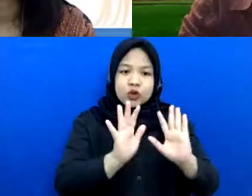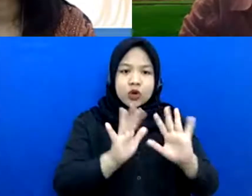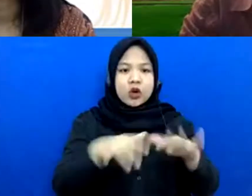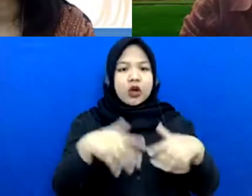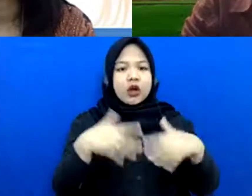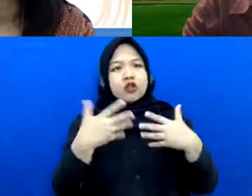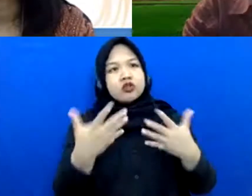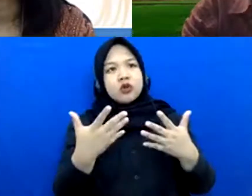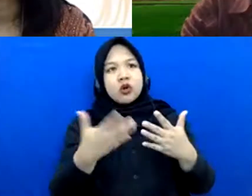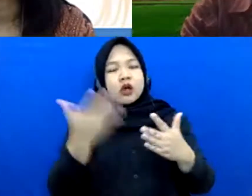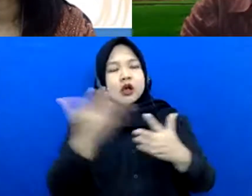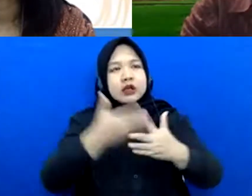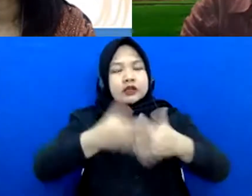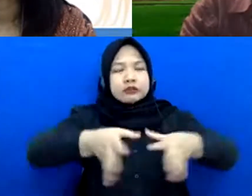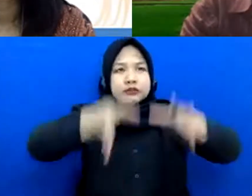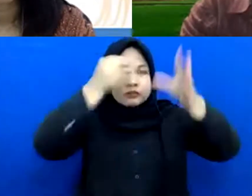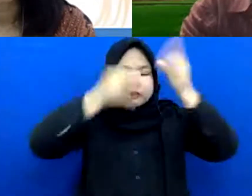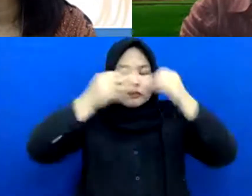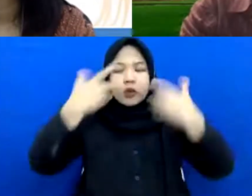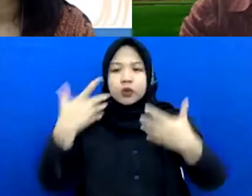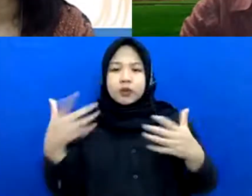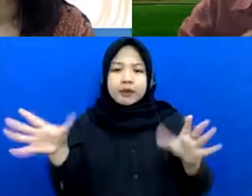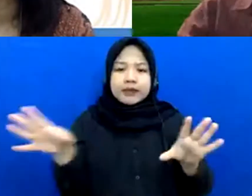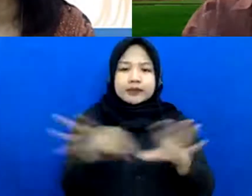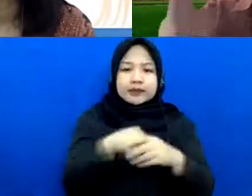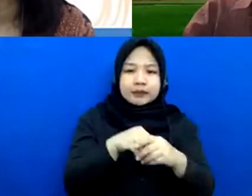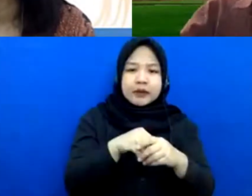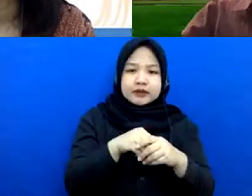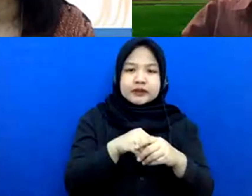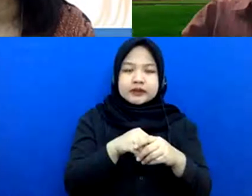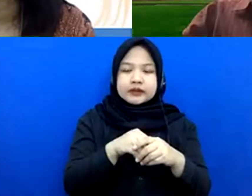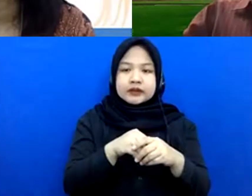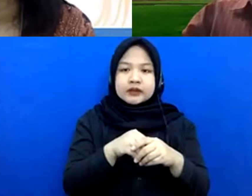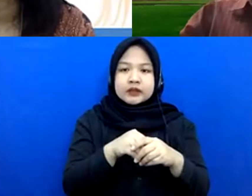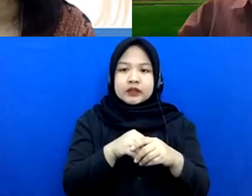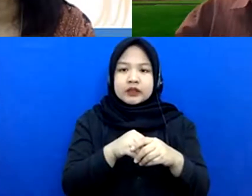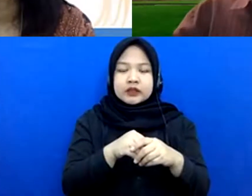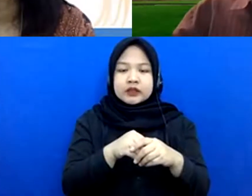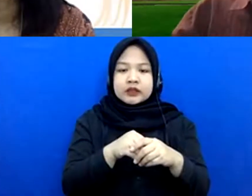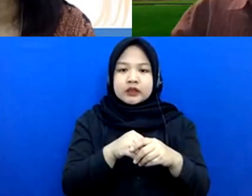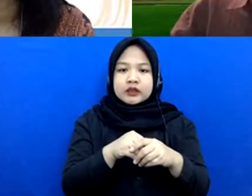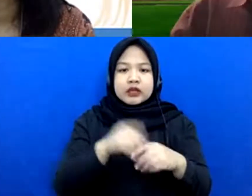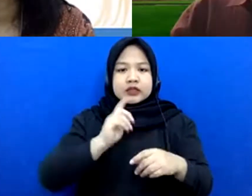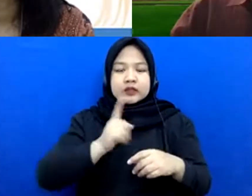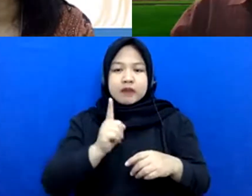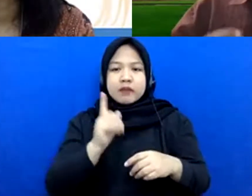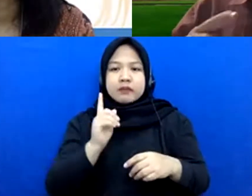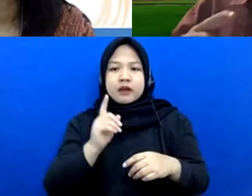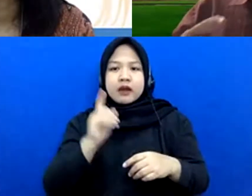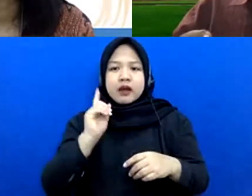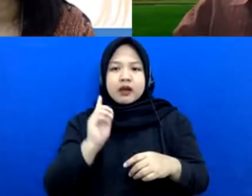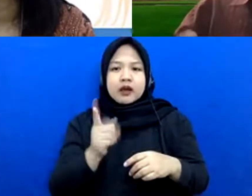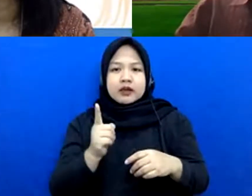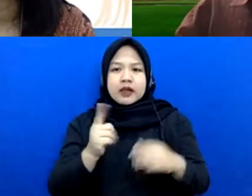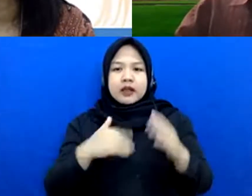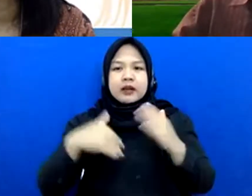access, learning and participation? I just sense that there's a little bit more to it than just the